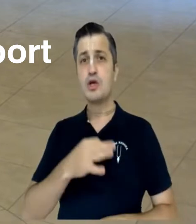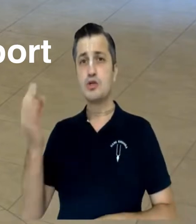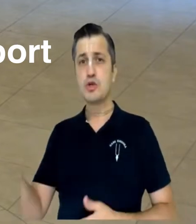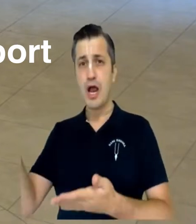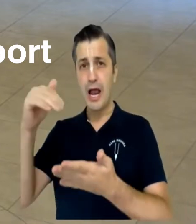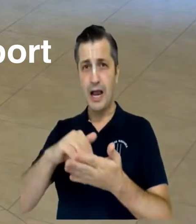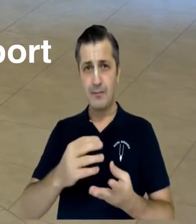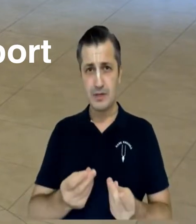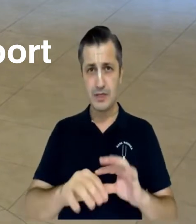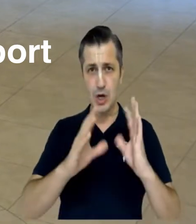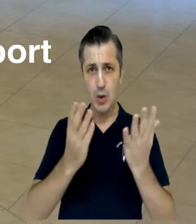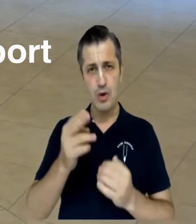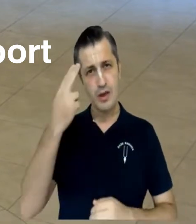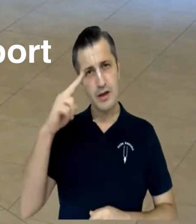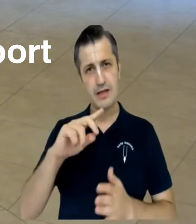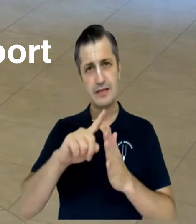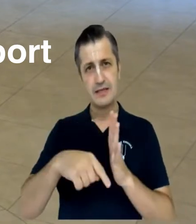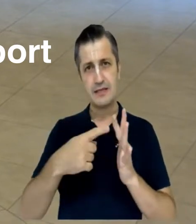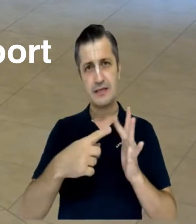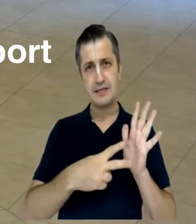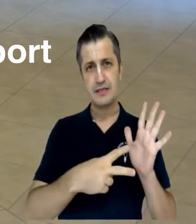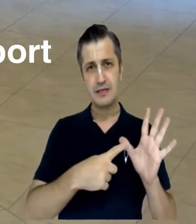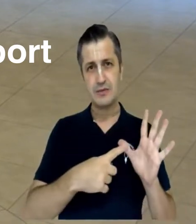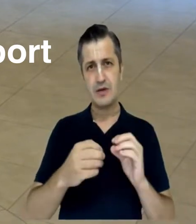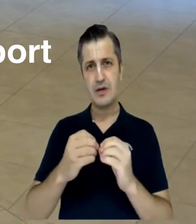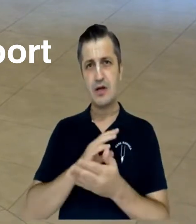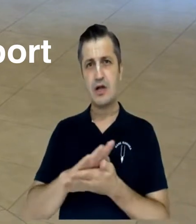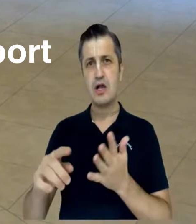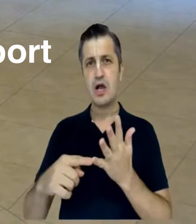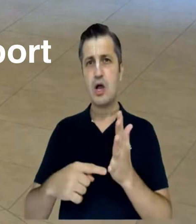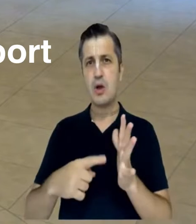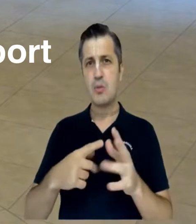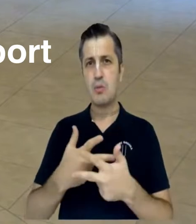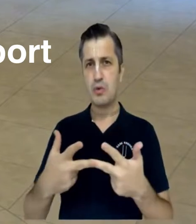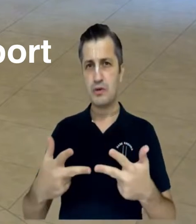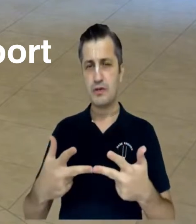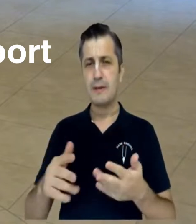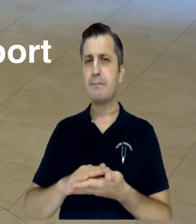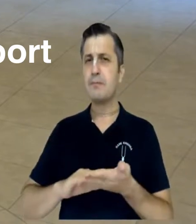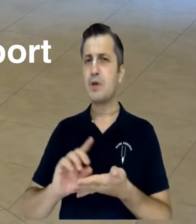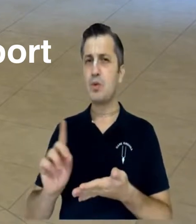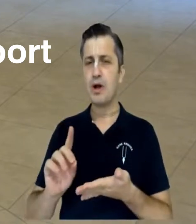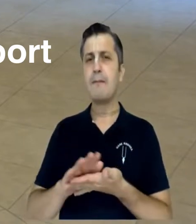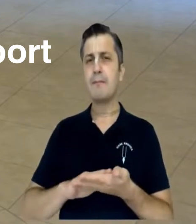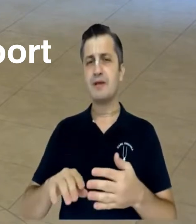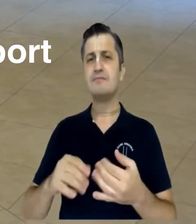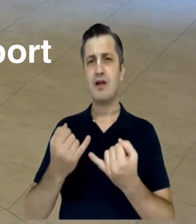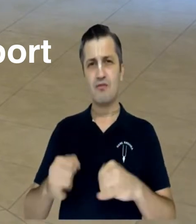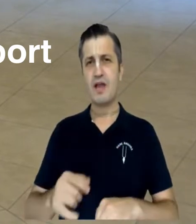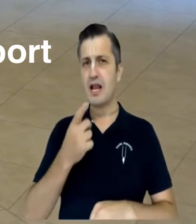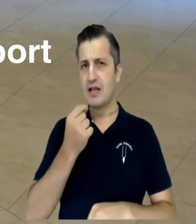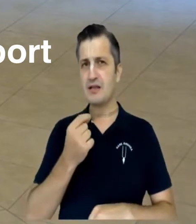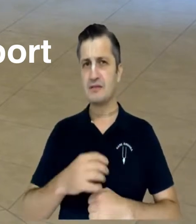Bhuta, and the Sanskrit words given here, Kshara Sarvani Bhutani, mean that they are fallible. Those